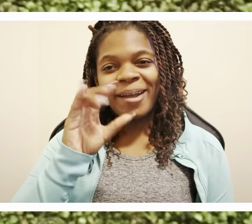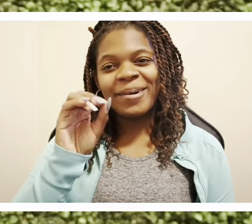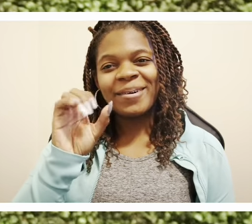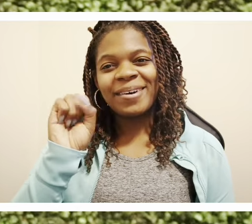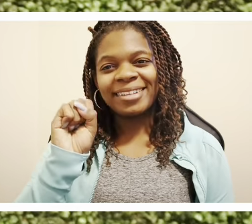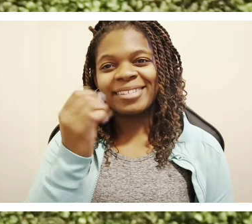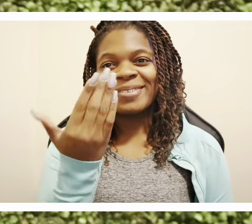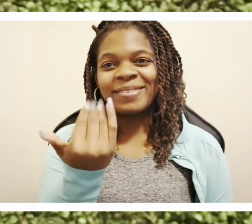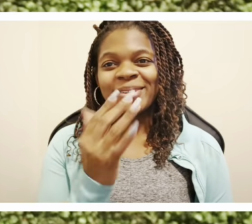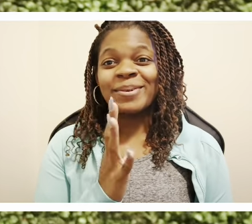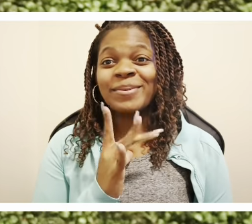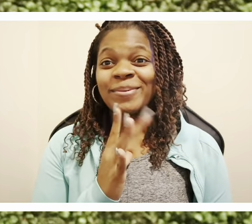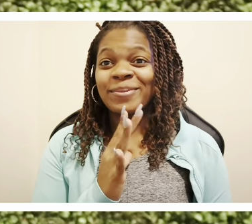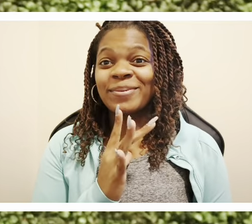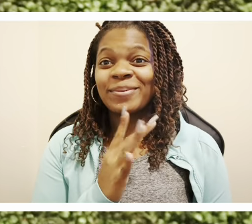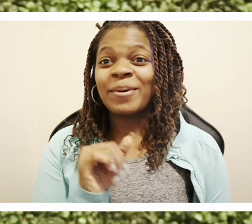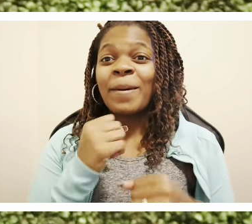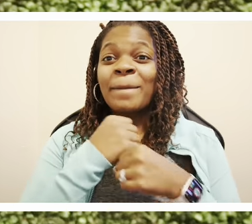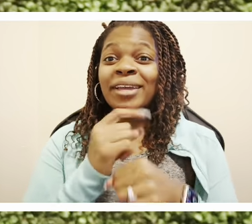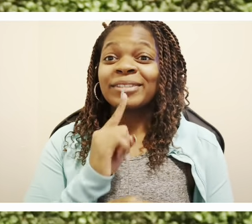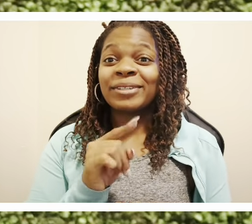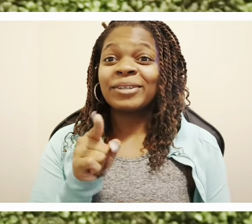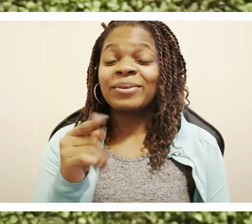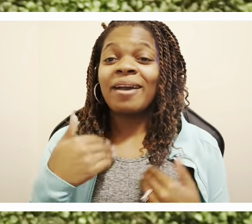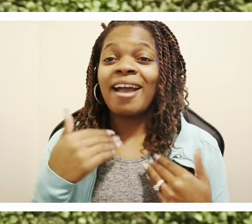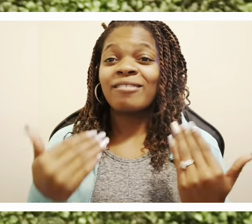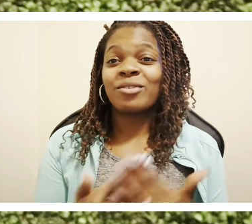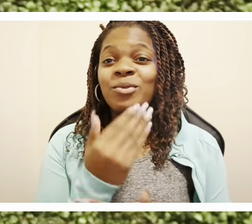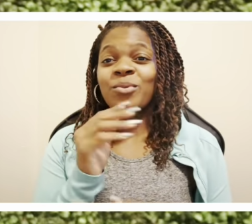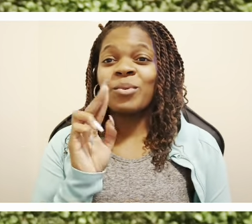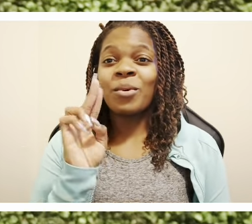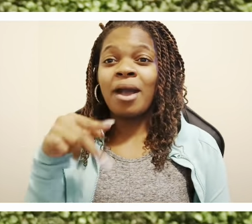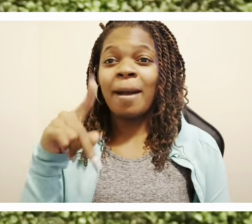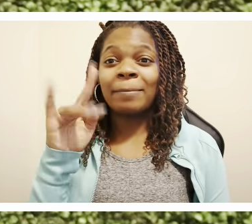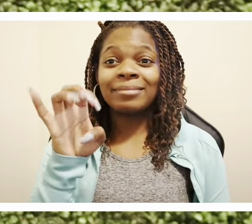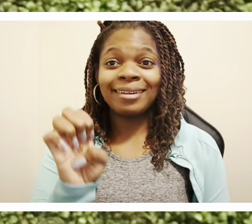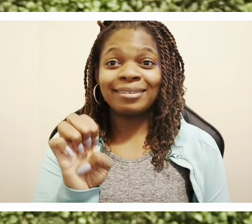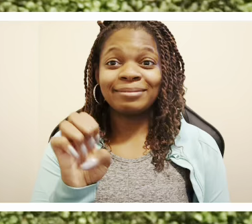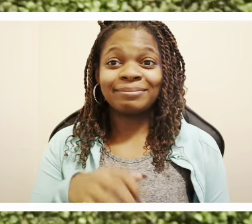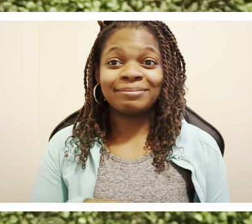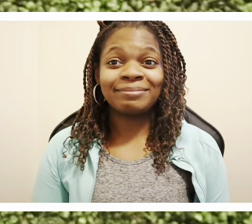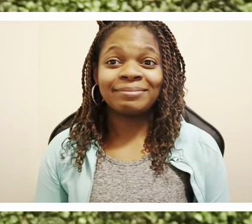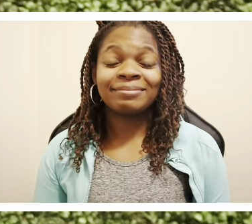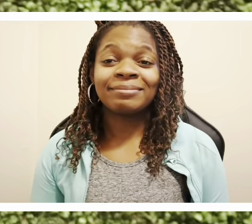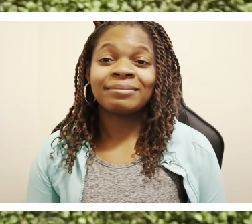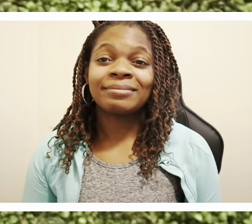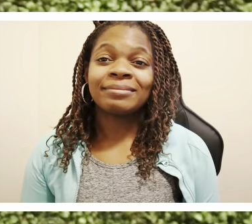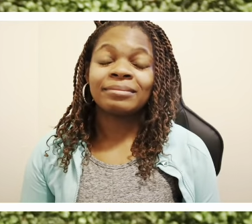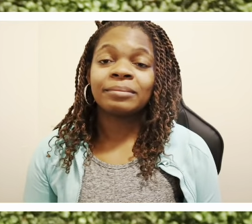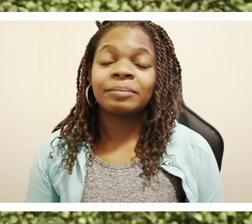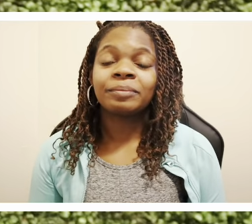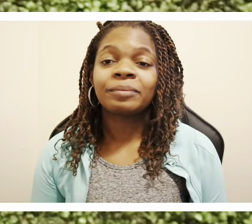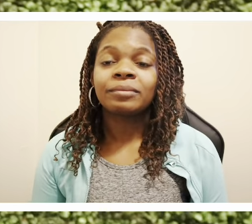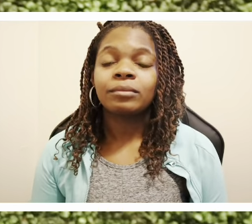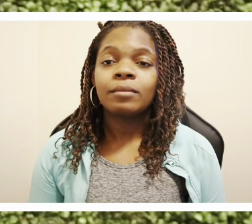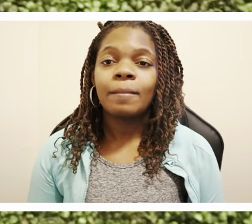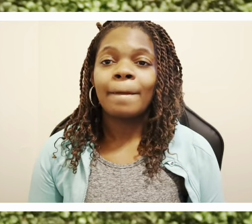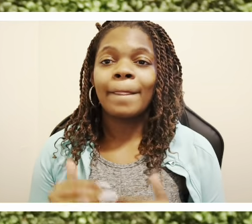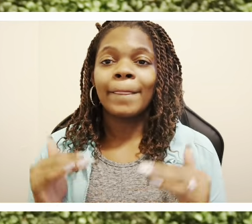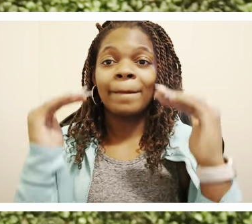nice feature that they have with the focus mode. Now moving on